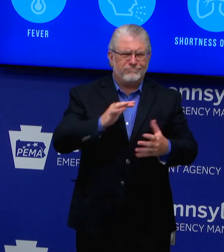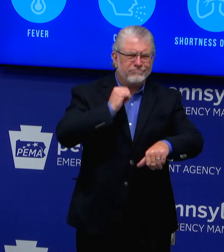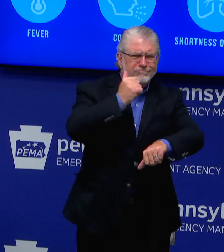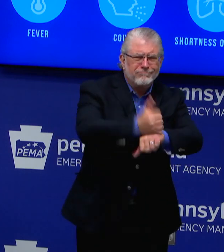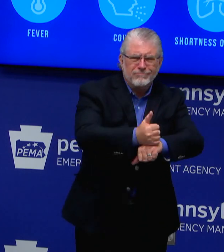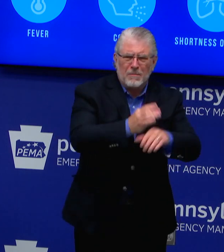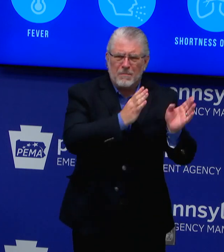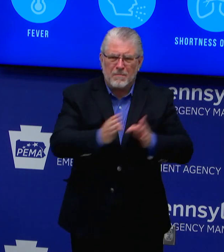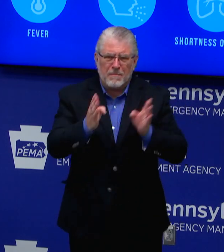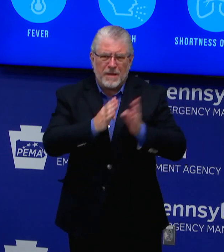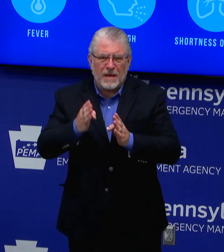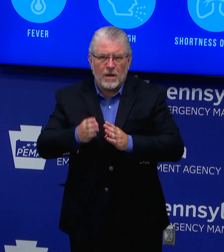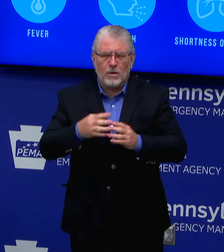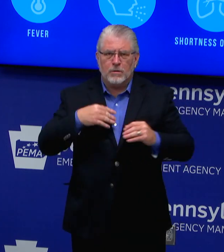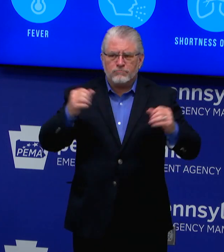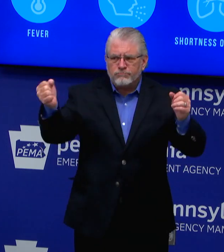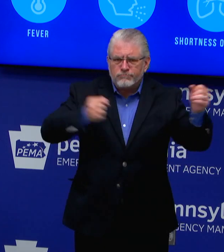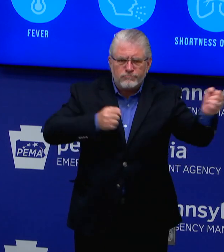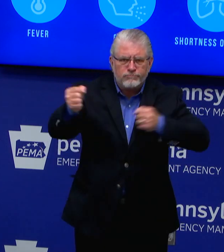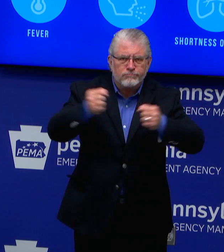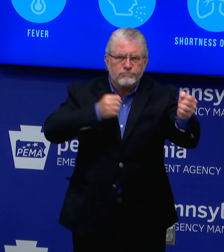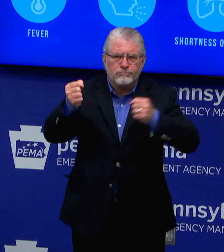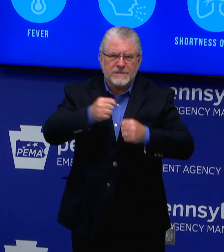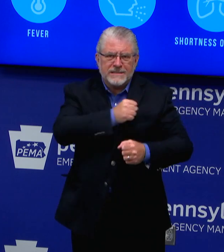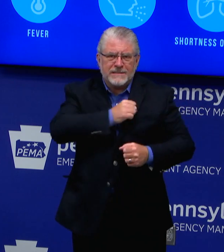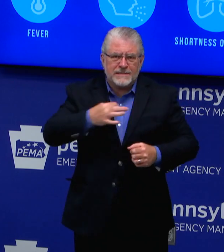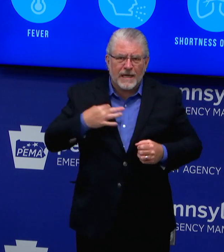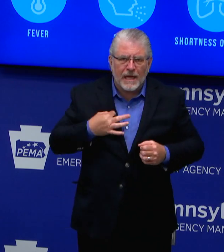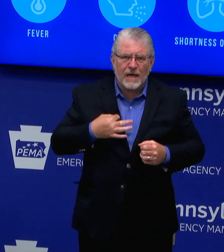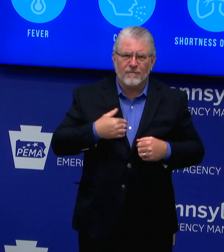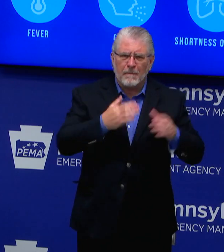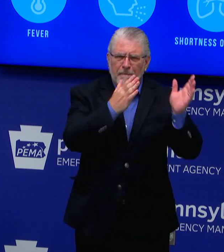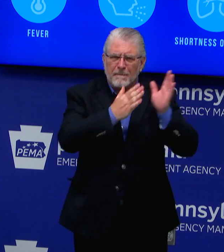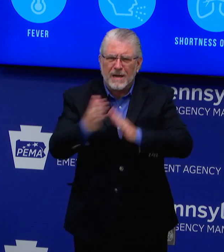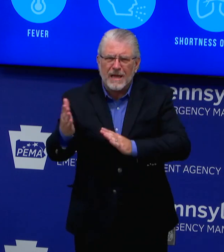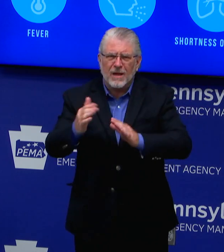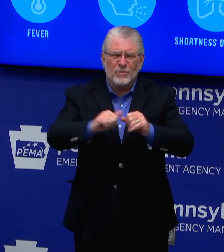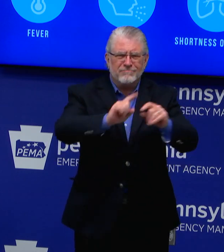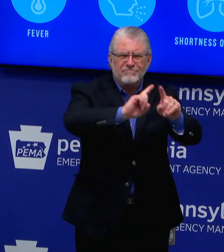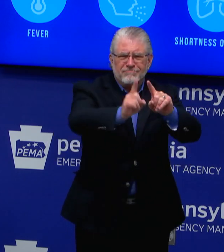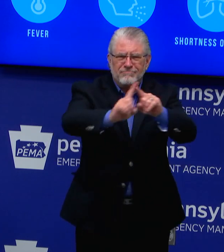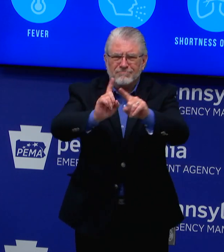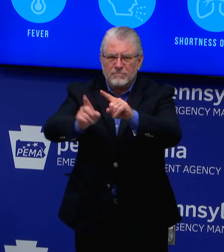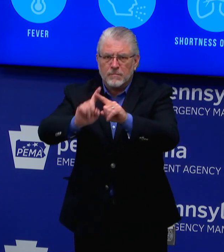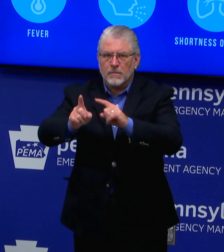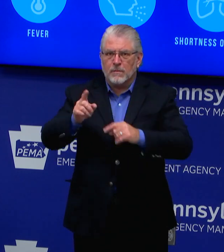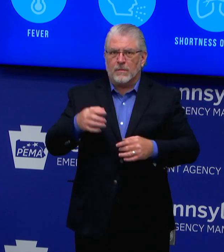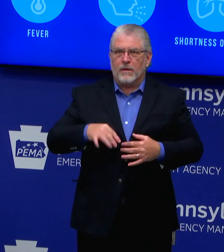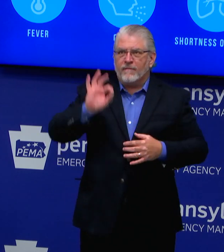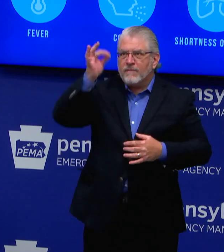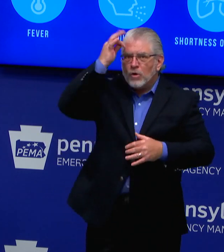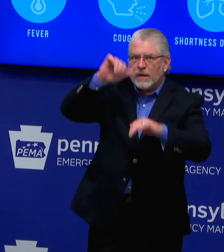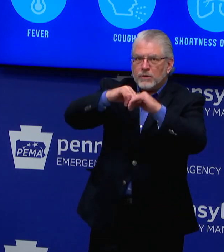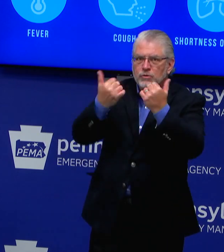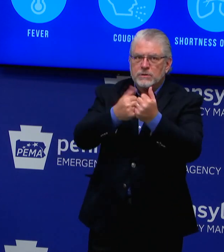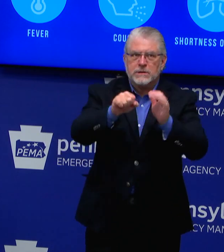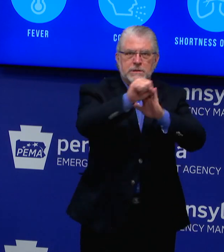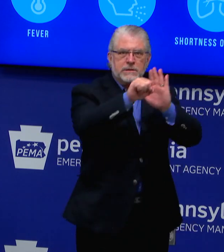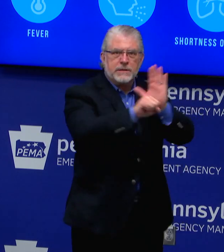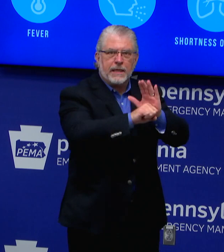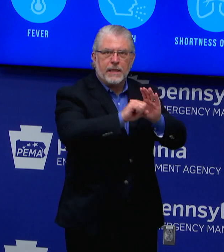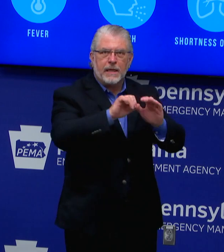and coordination efforts with staff from dozens of state and federal agencies and partners. These partners include the American